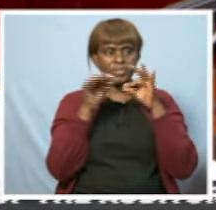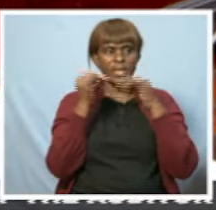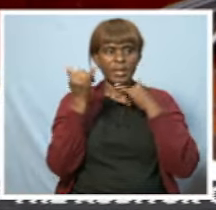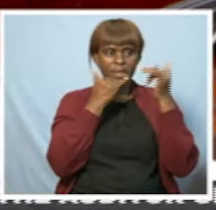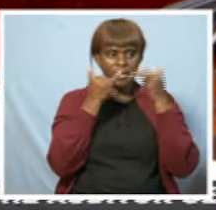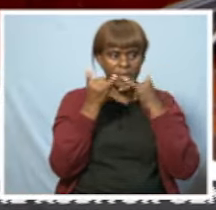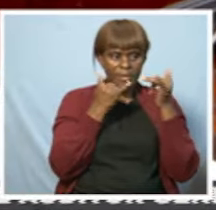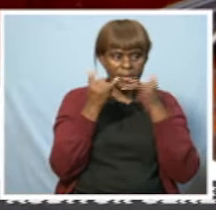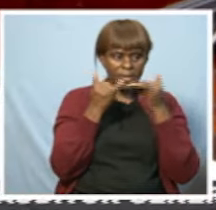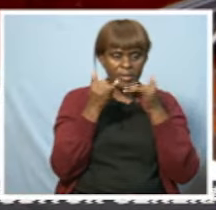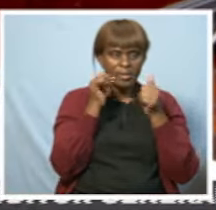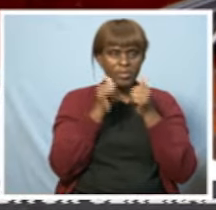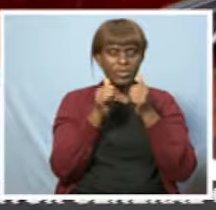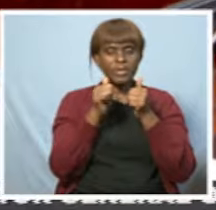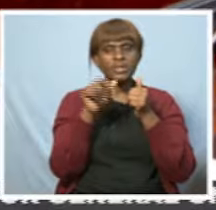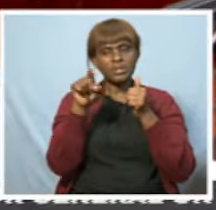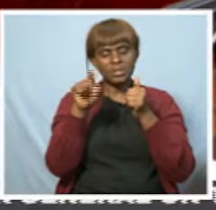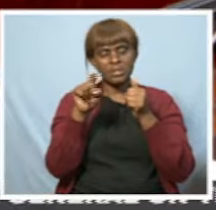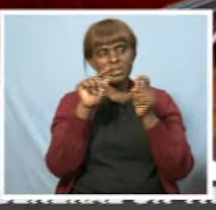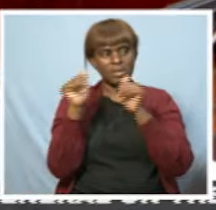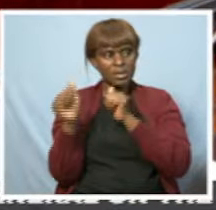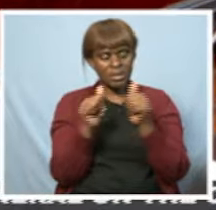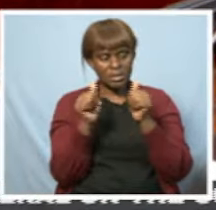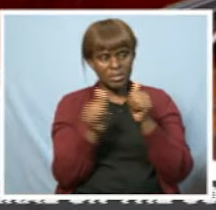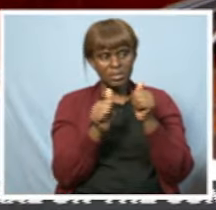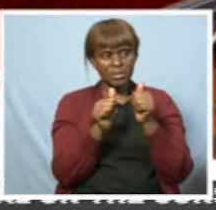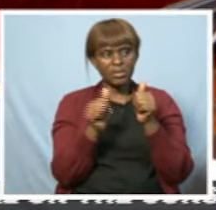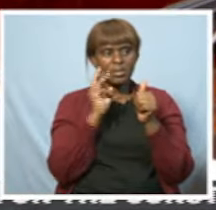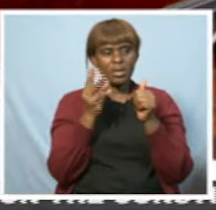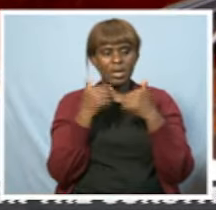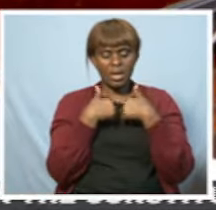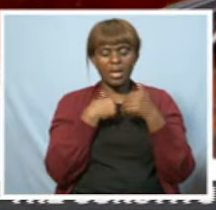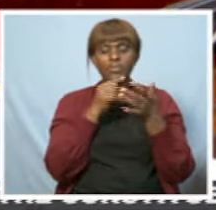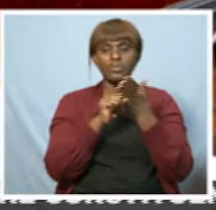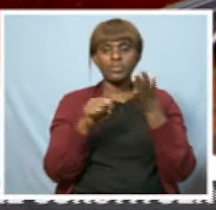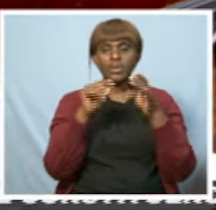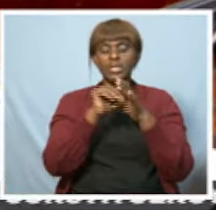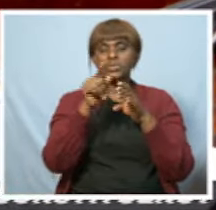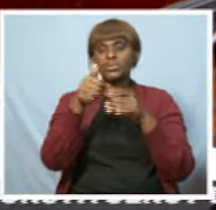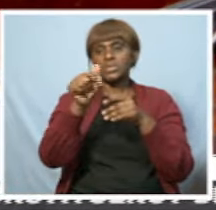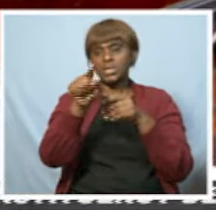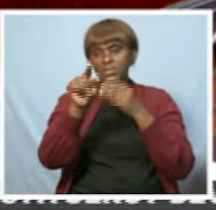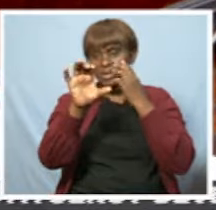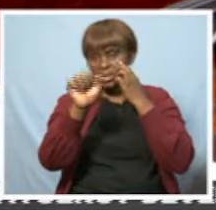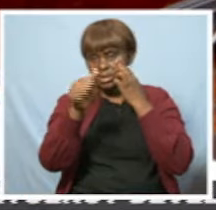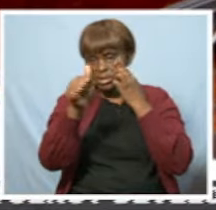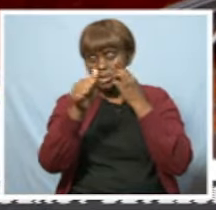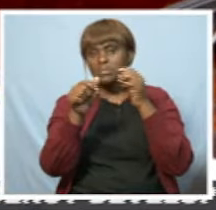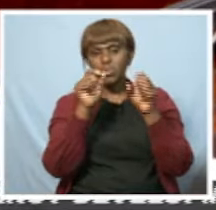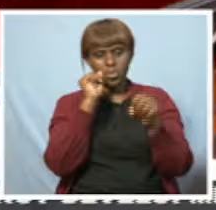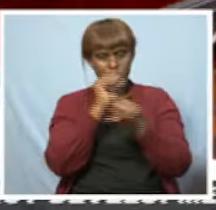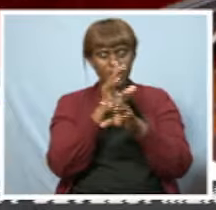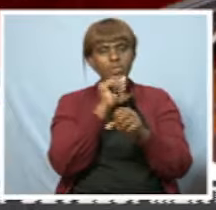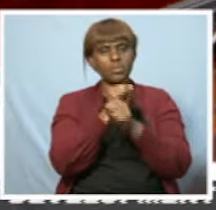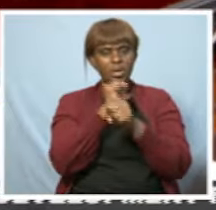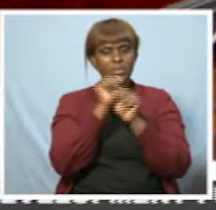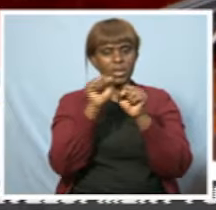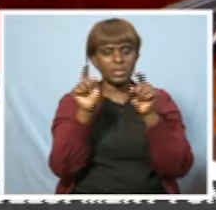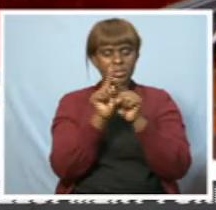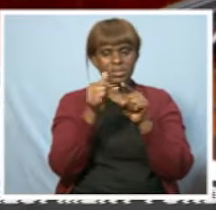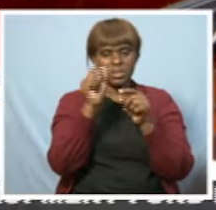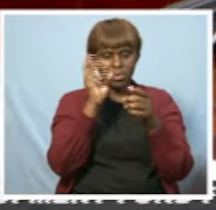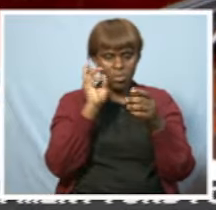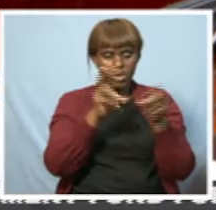areas which need action. We have confidence in you, CS, that you are equal to the task and that